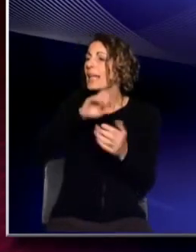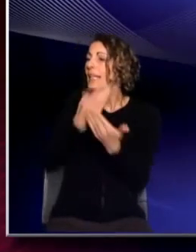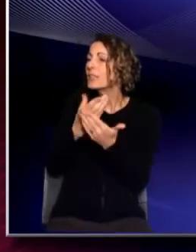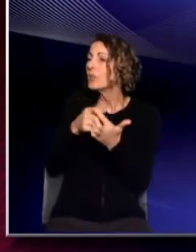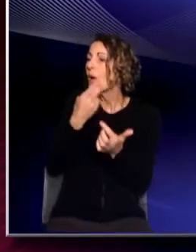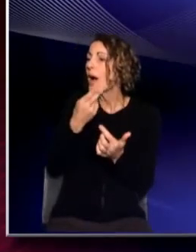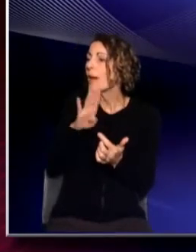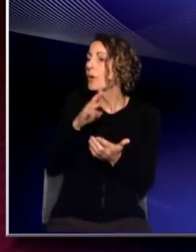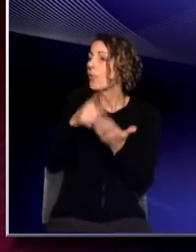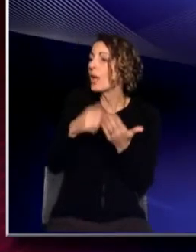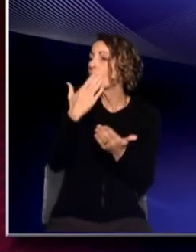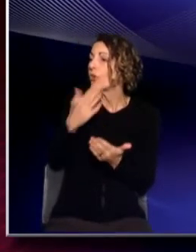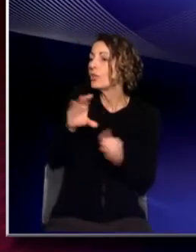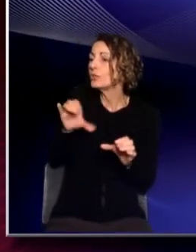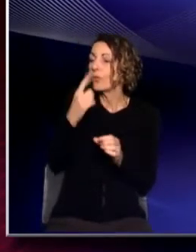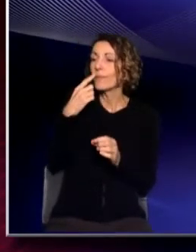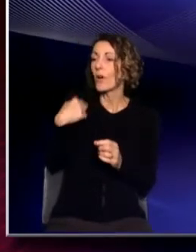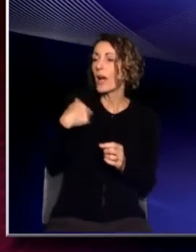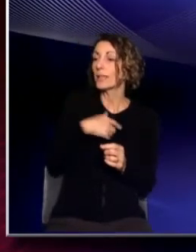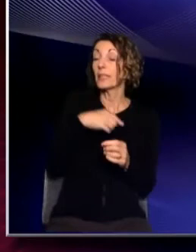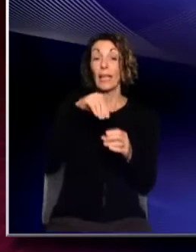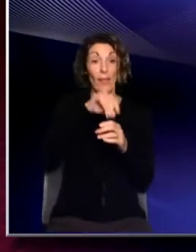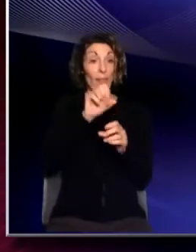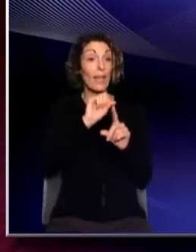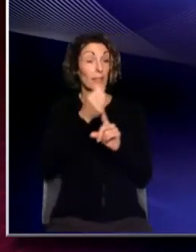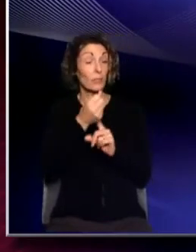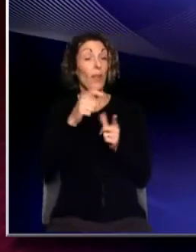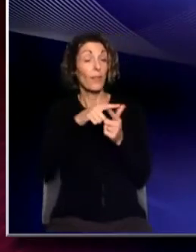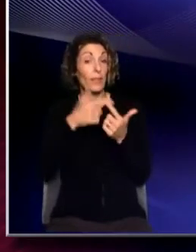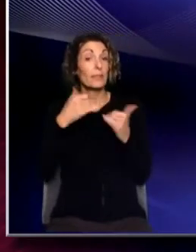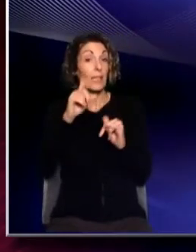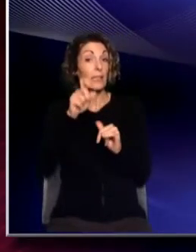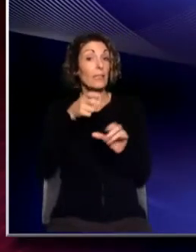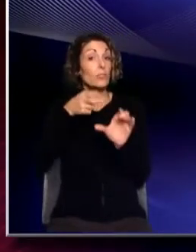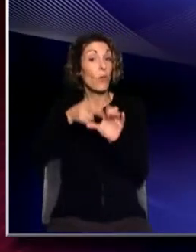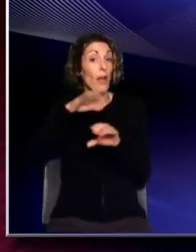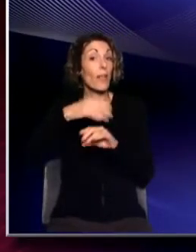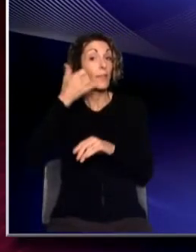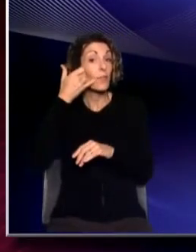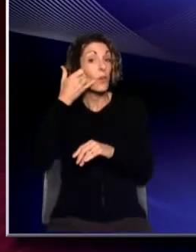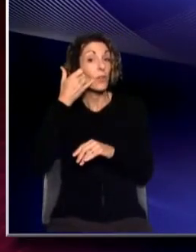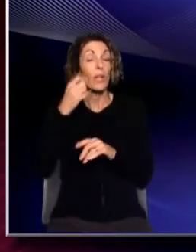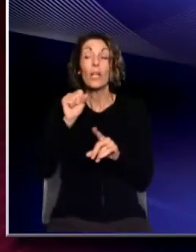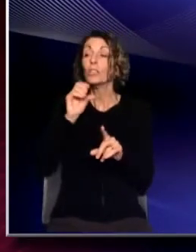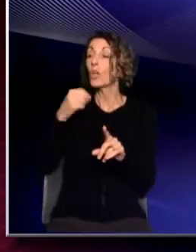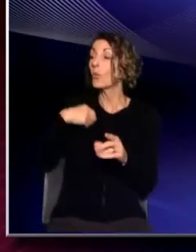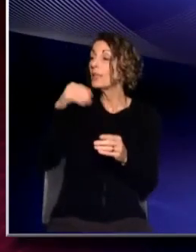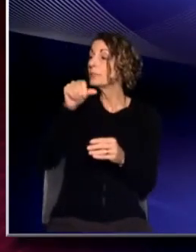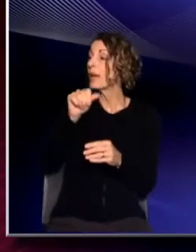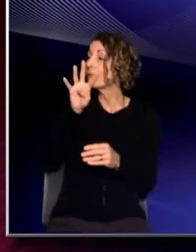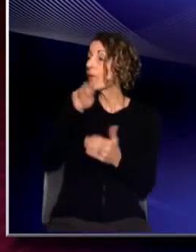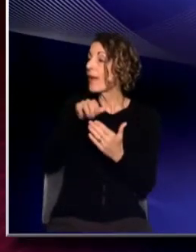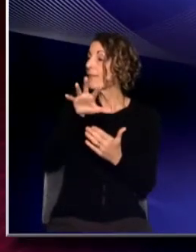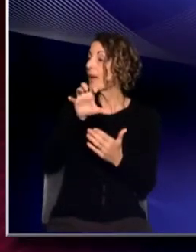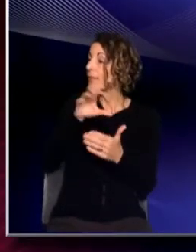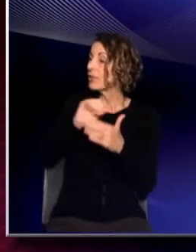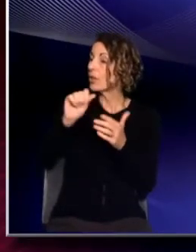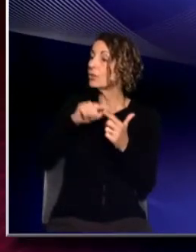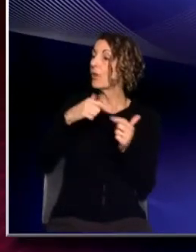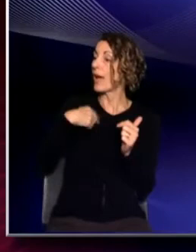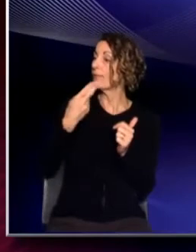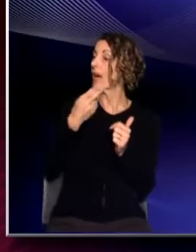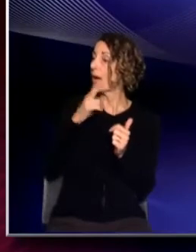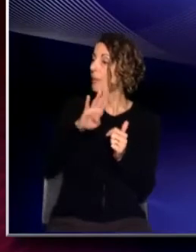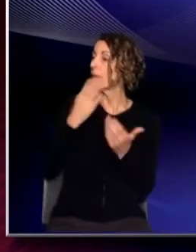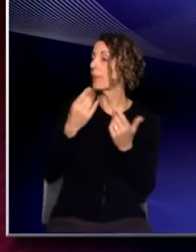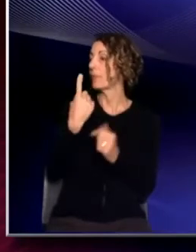good does it do us? In that case, they would still need to participate telephonically. So we would spend $4,500 to have it at the hub, and maybe one